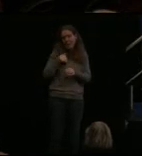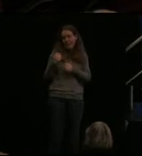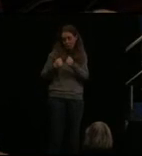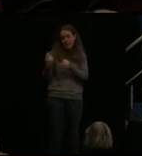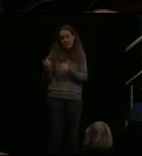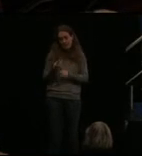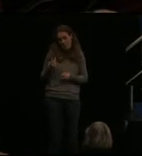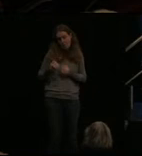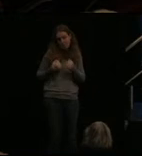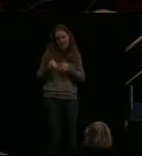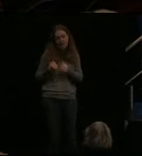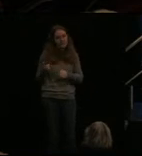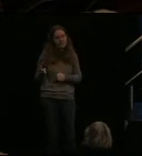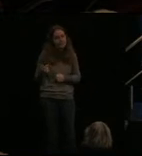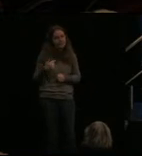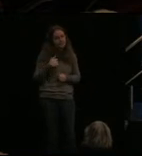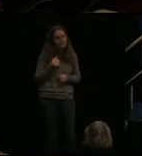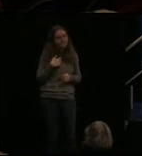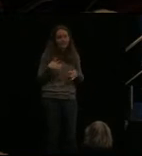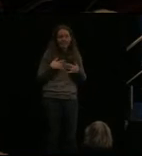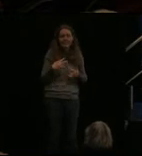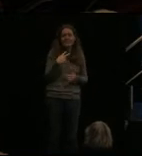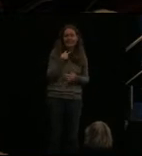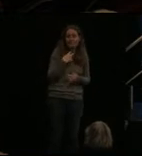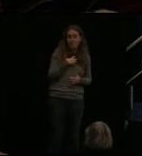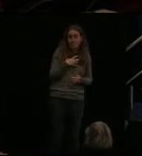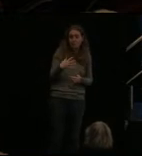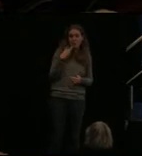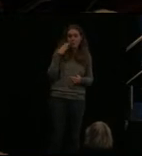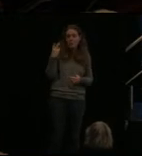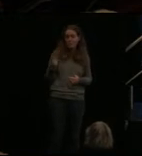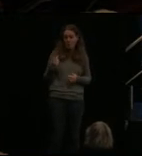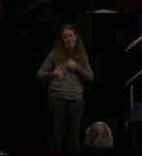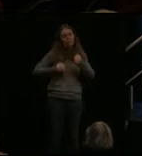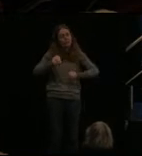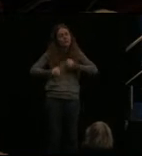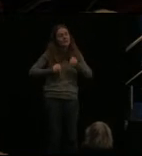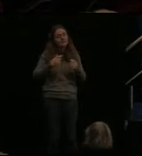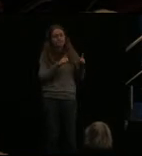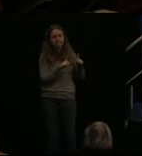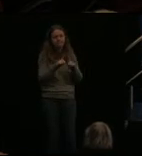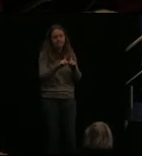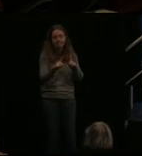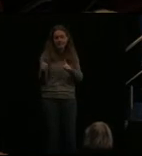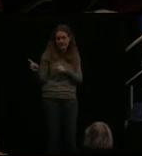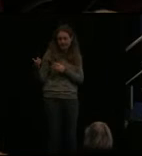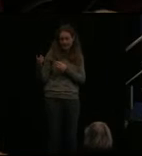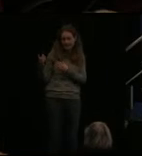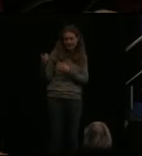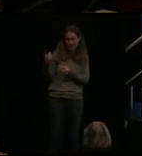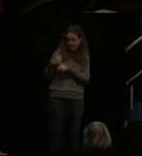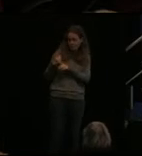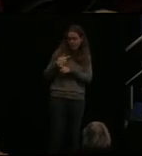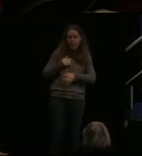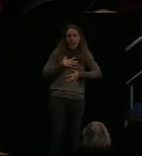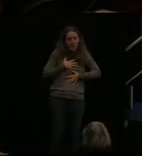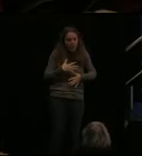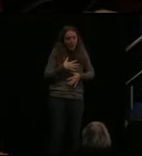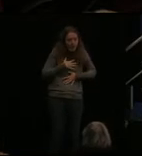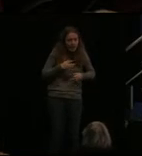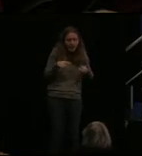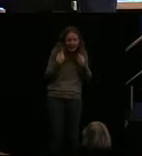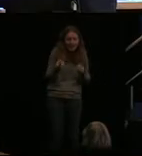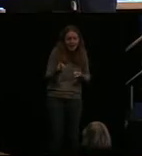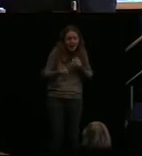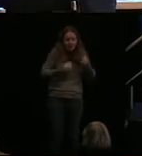I was really disappointed and shocked that as we went out running together, he was talking, and I was so out of breath. I